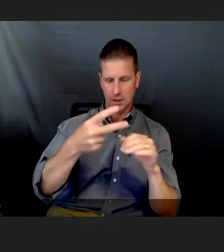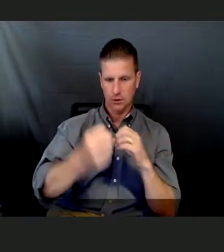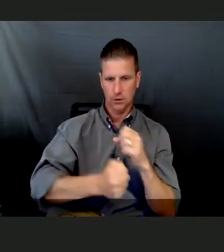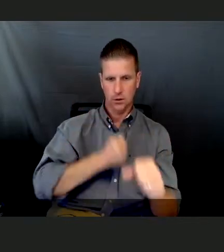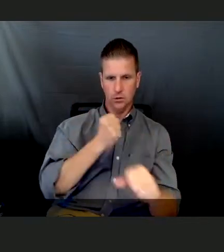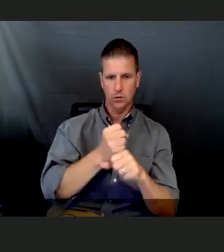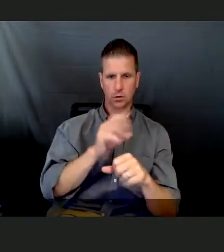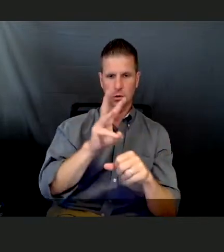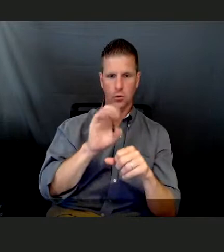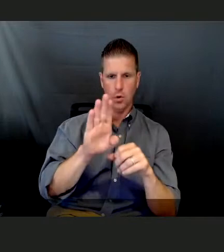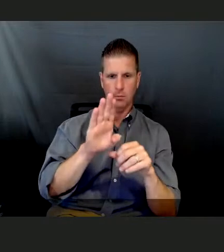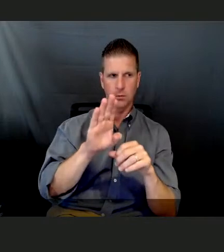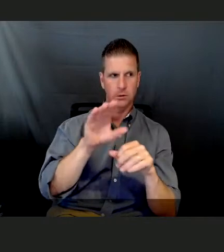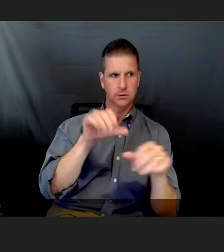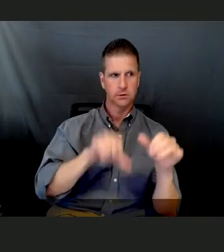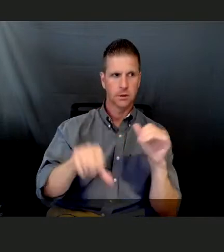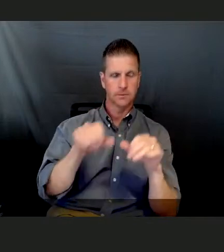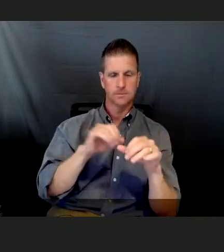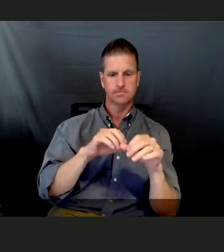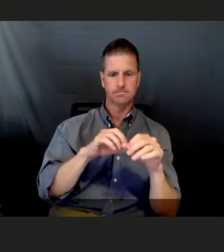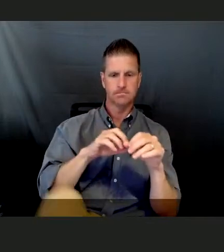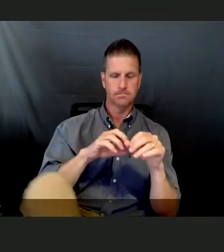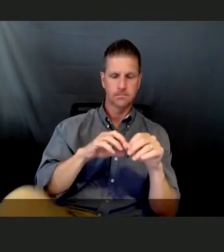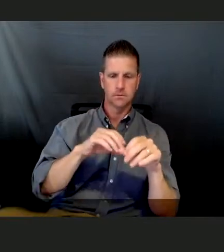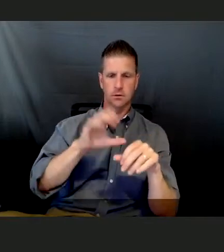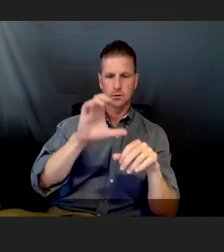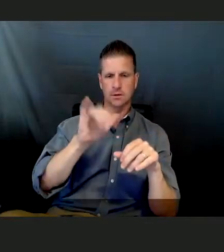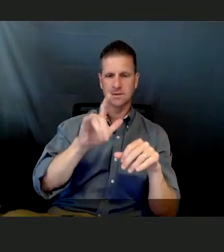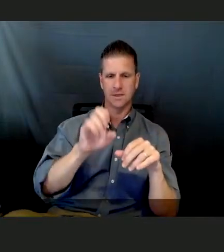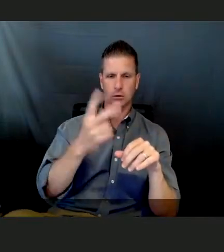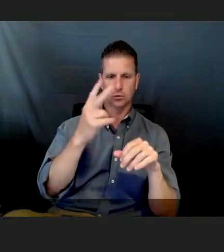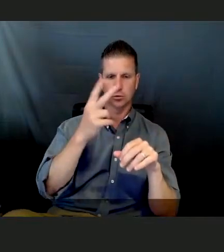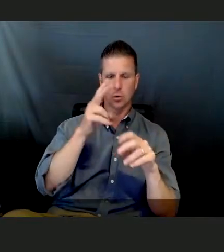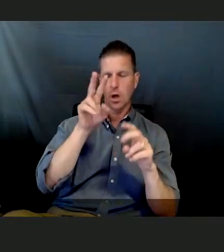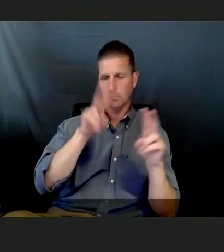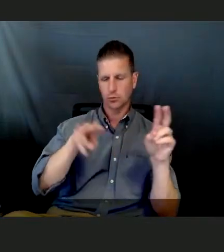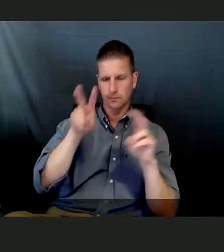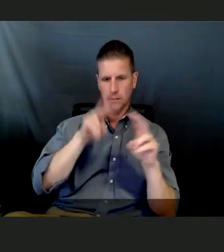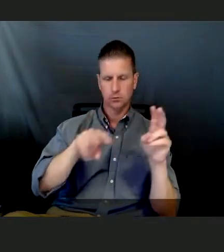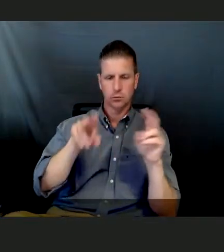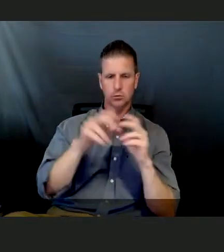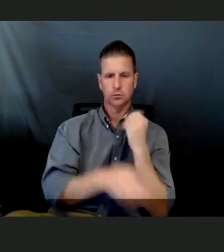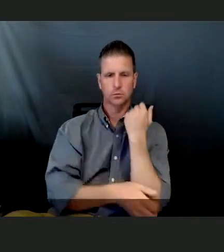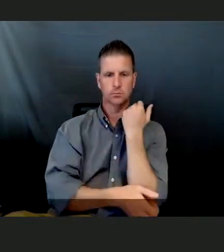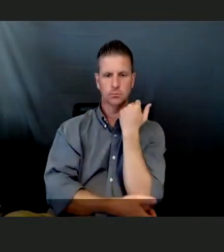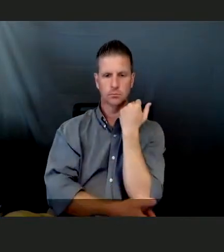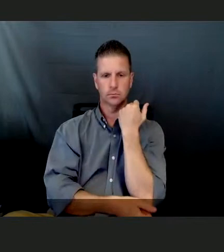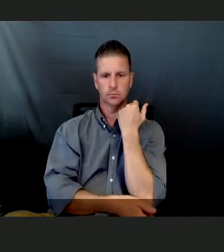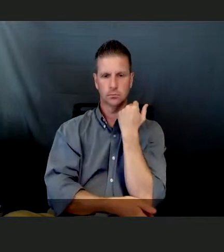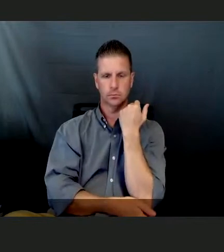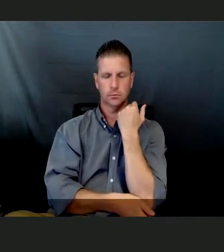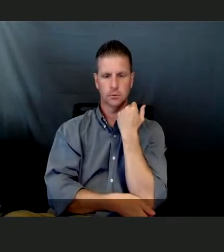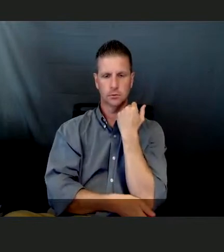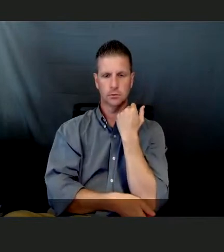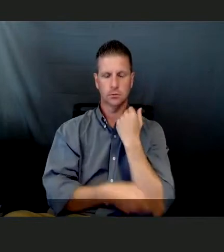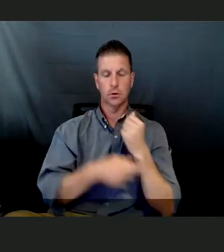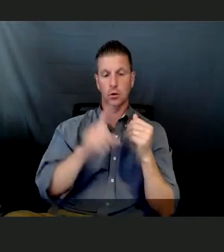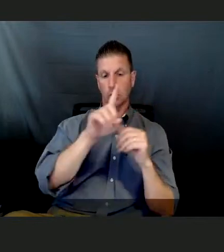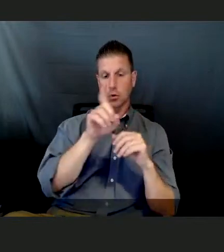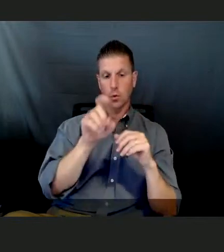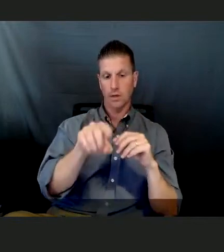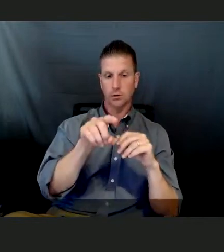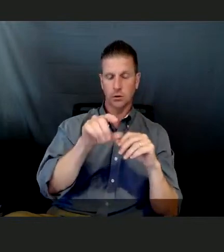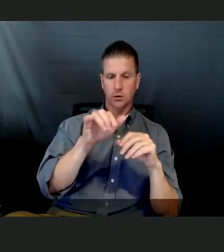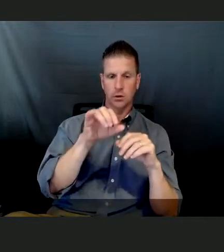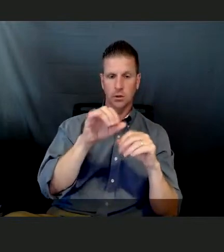of Webb Science, the cycle 2 observations. So the question is, what